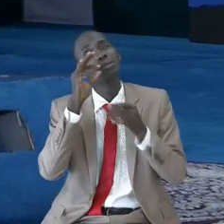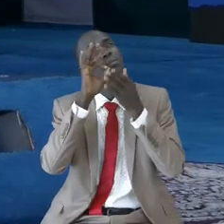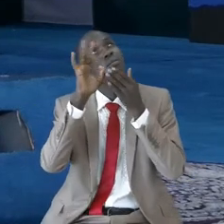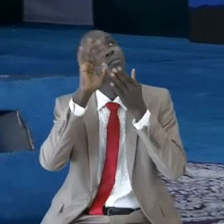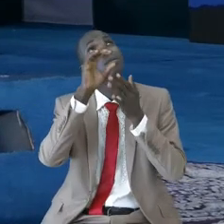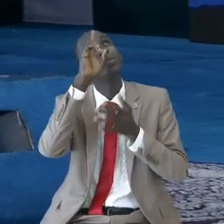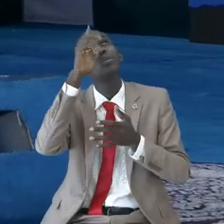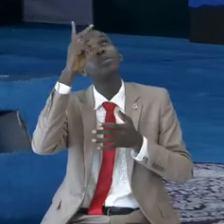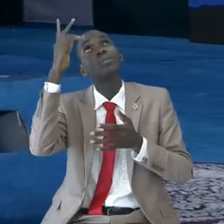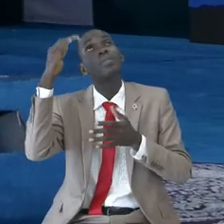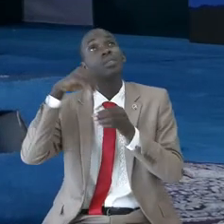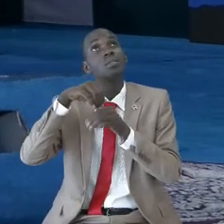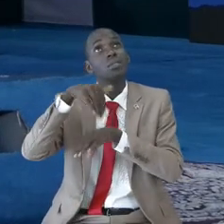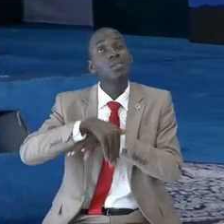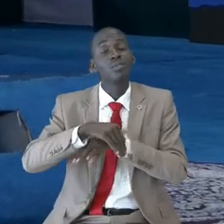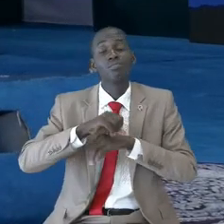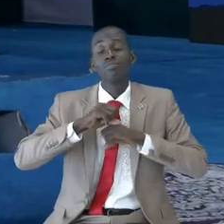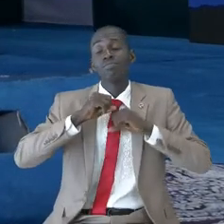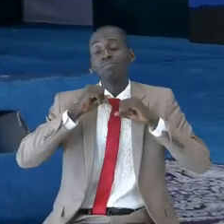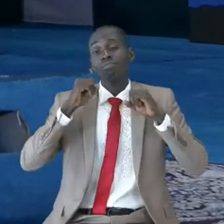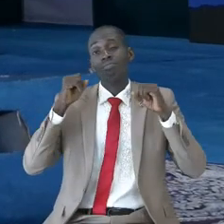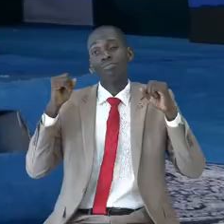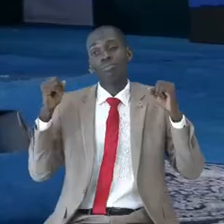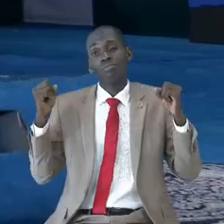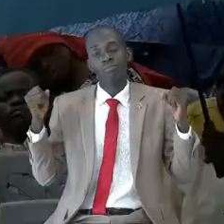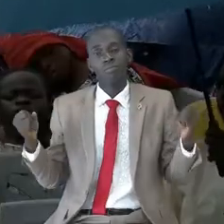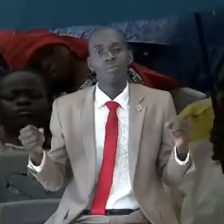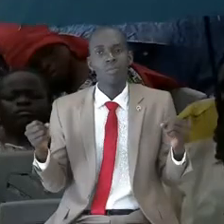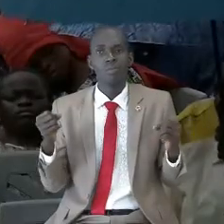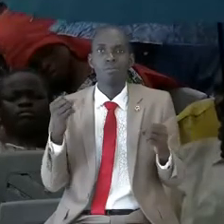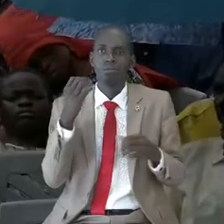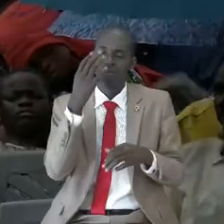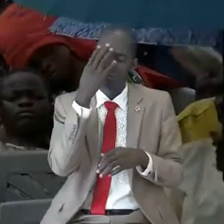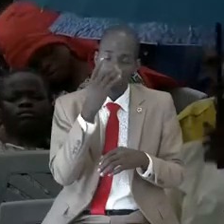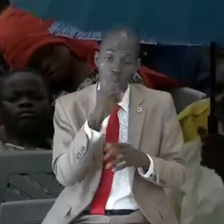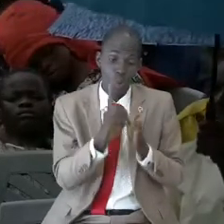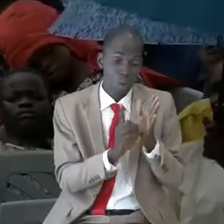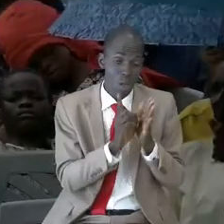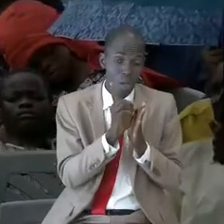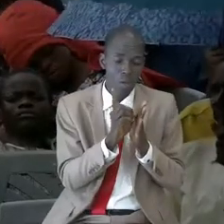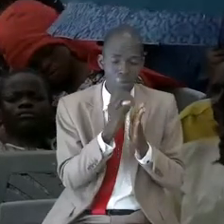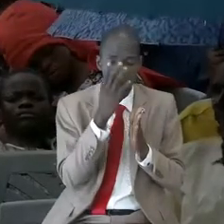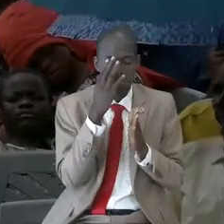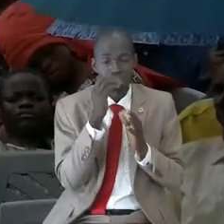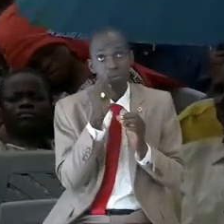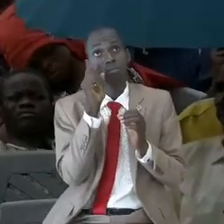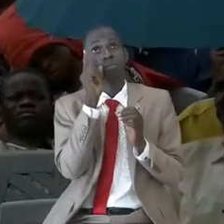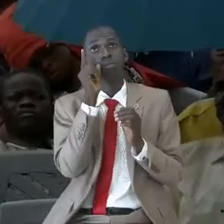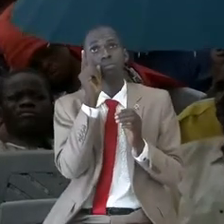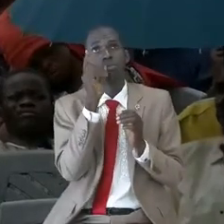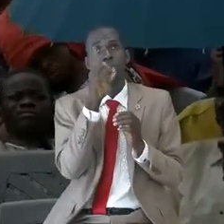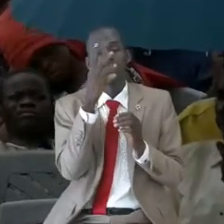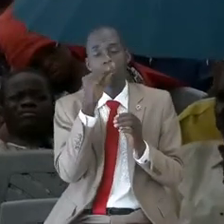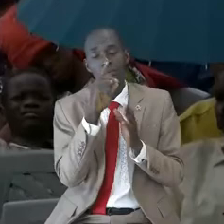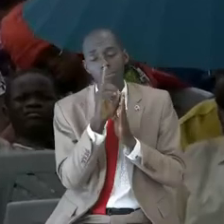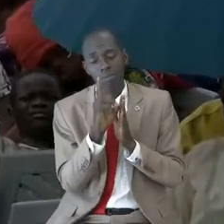in the night. You wake up, you know, like you sleep 1 hour, you wake up, you're not able to sleep again. And then